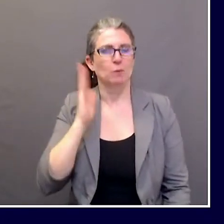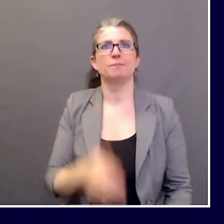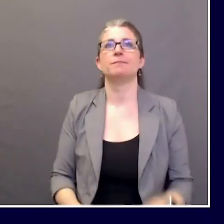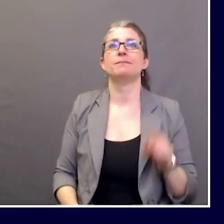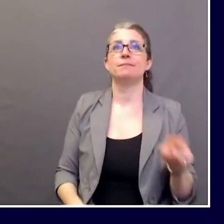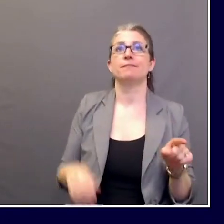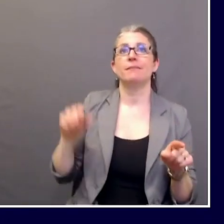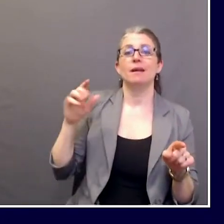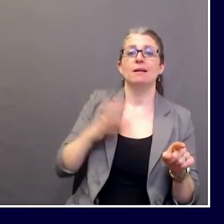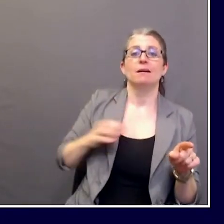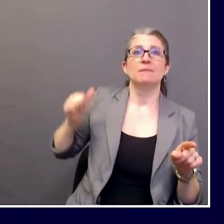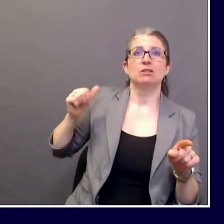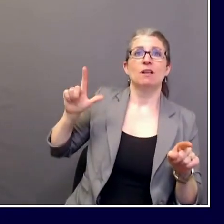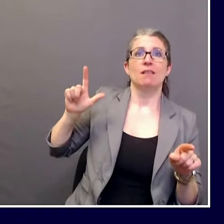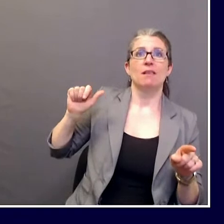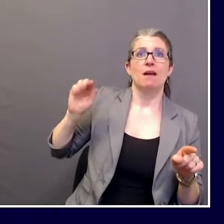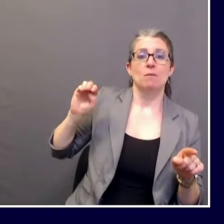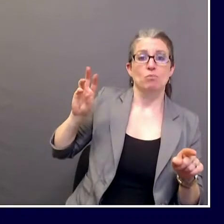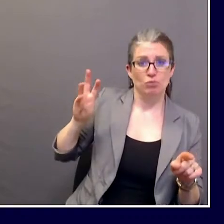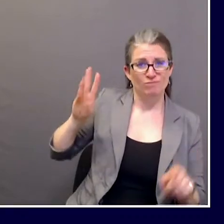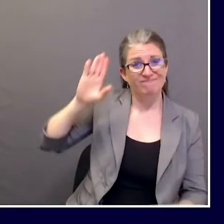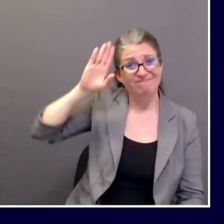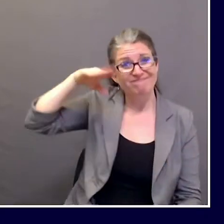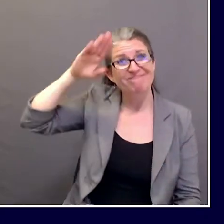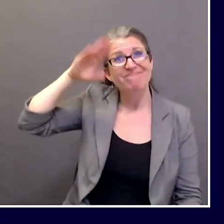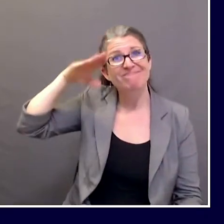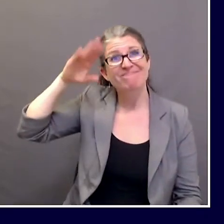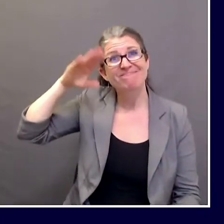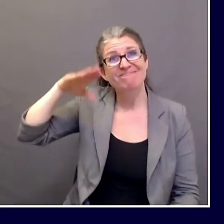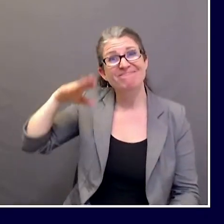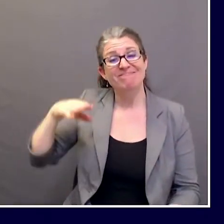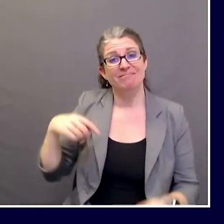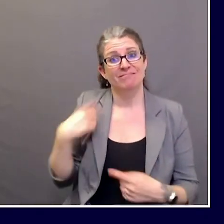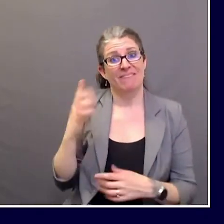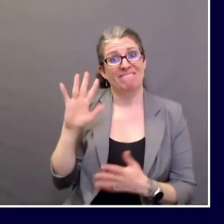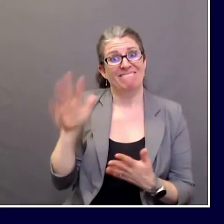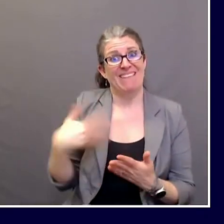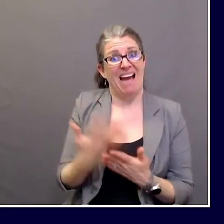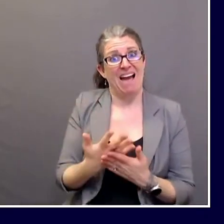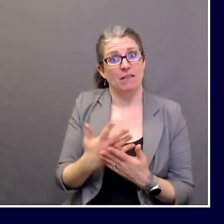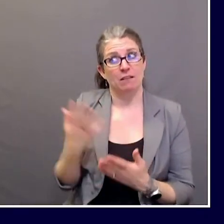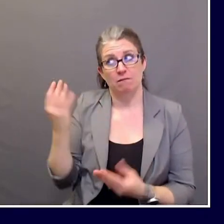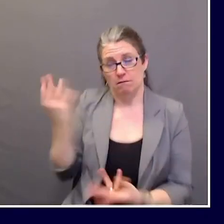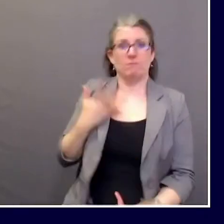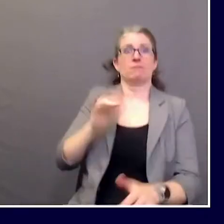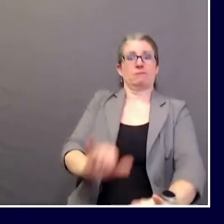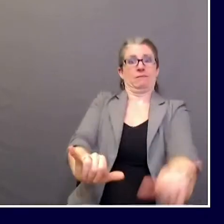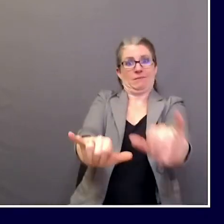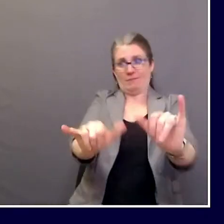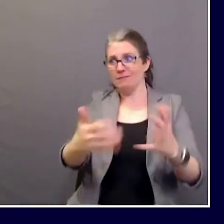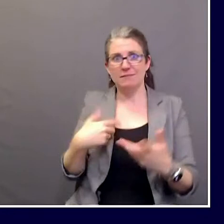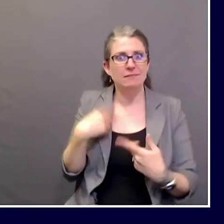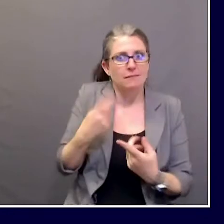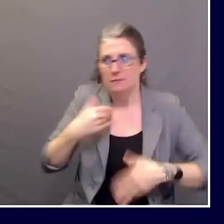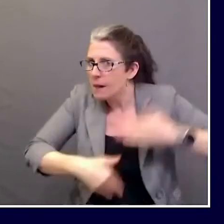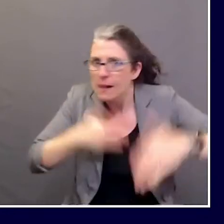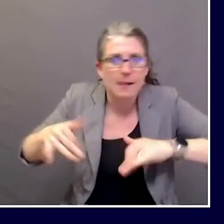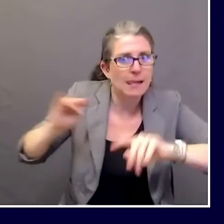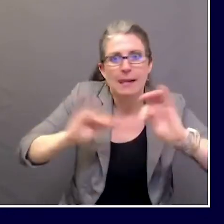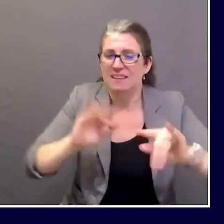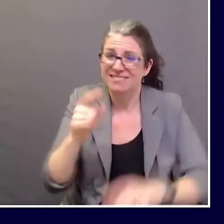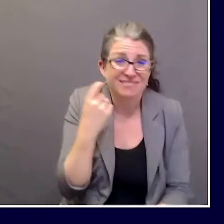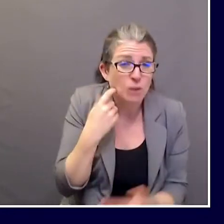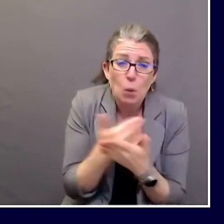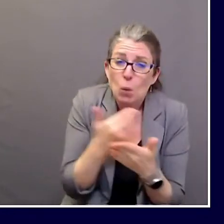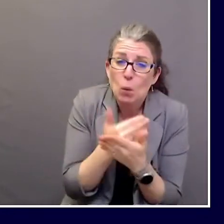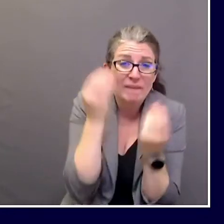how people who from 1 o'clock today on going to Oxford Casino site will get their second doses, but we're committed